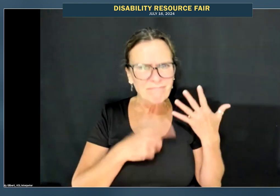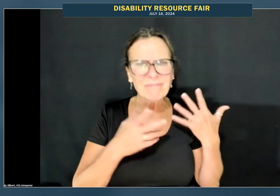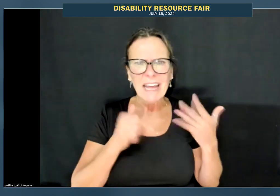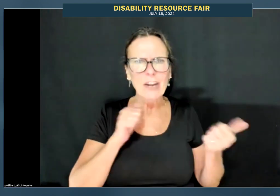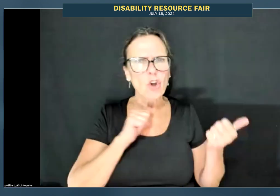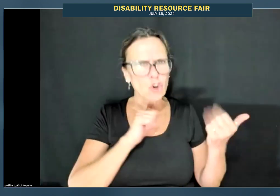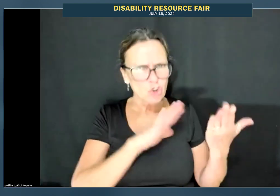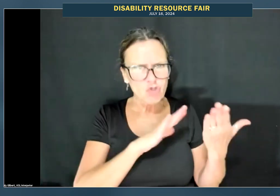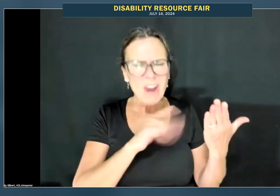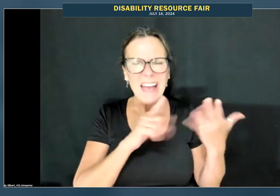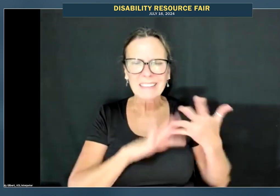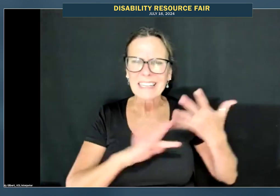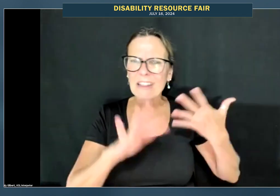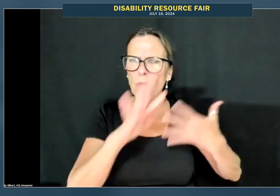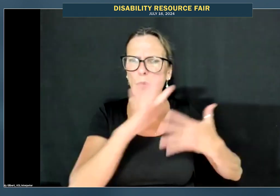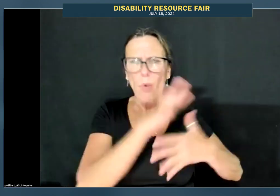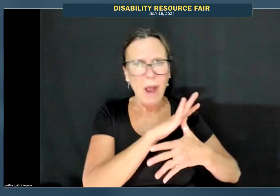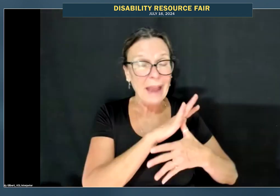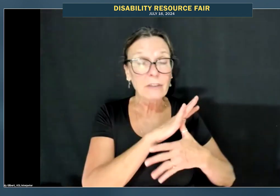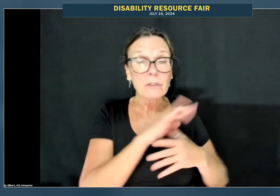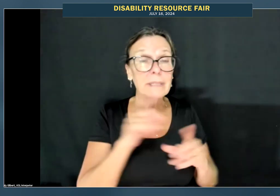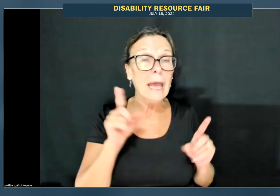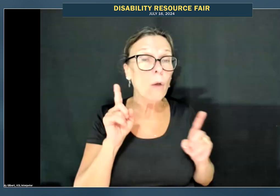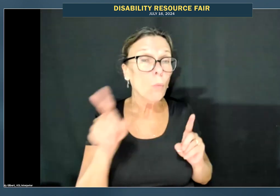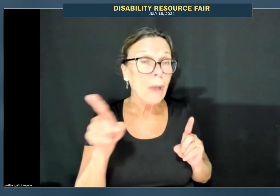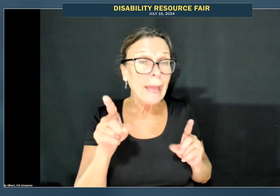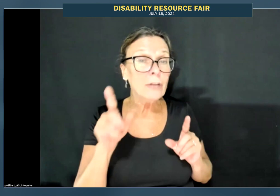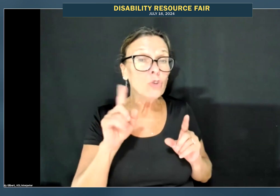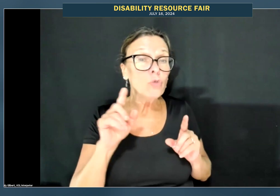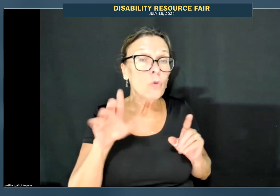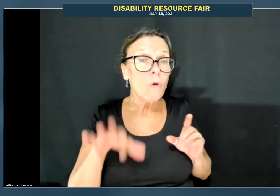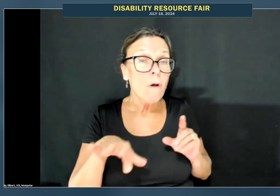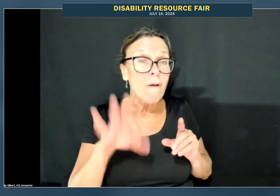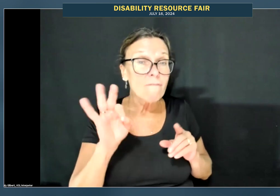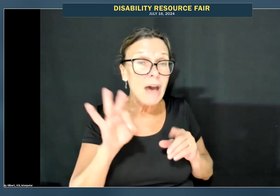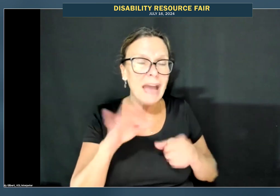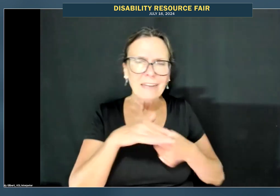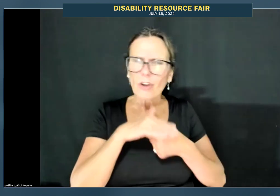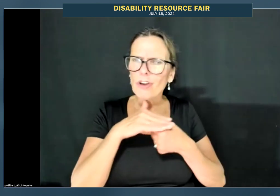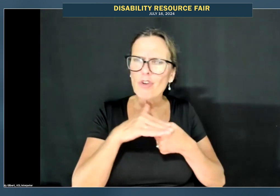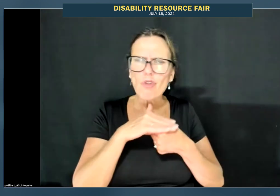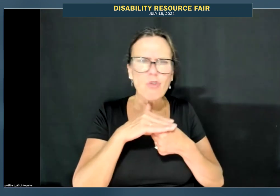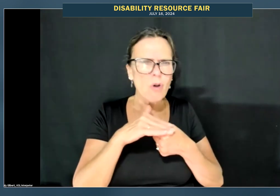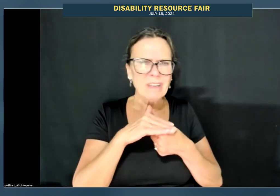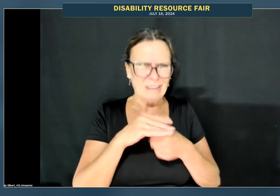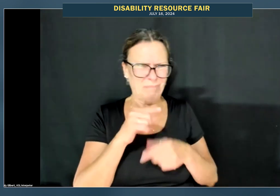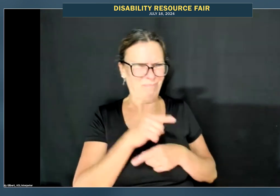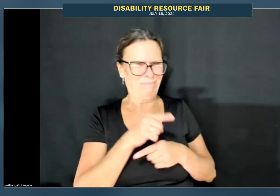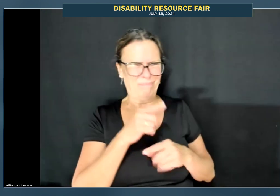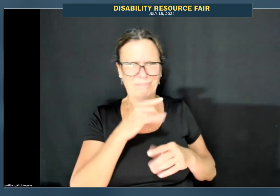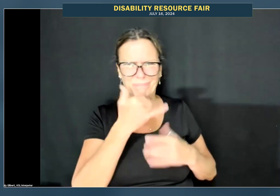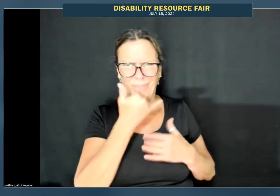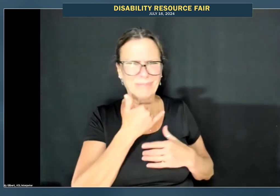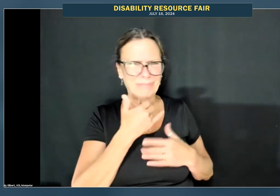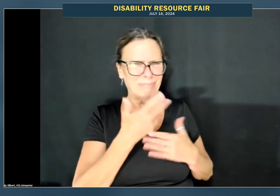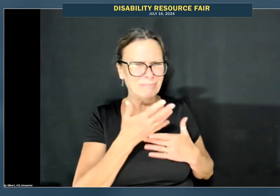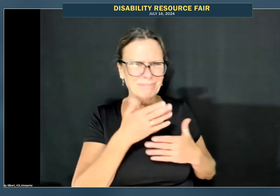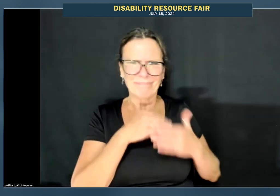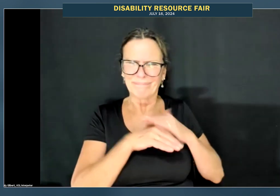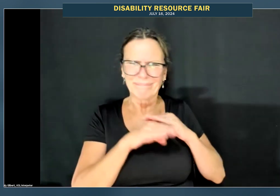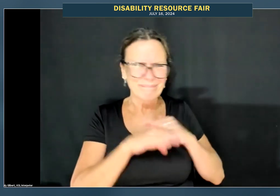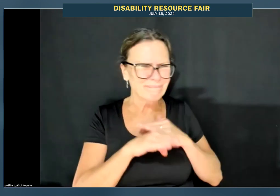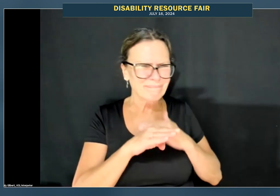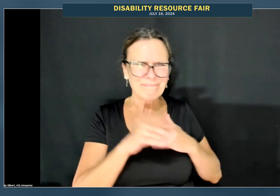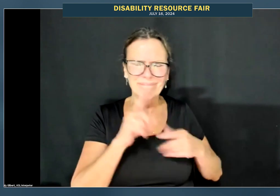priorities that when you find in a local neighborhood some deficiency in terms of